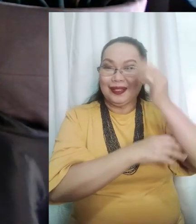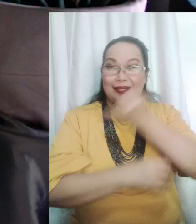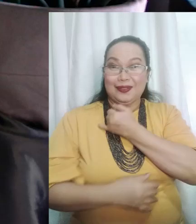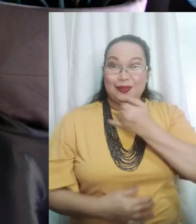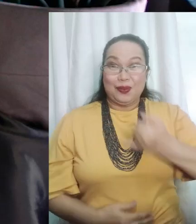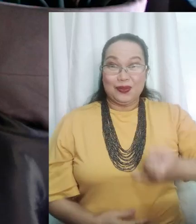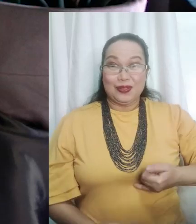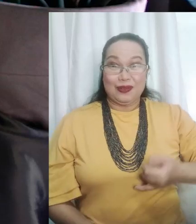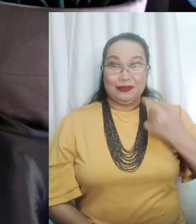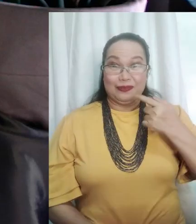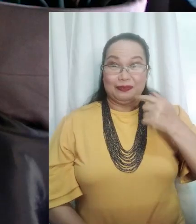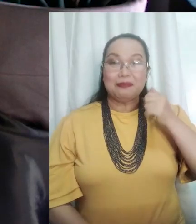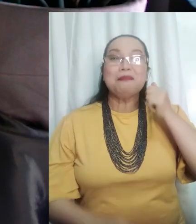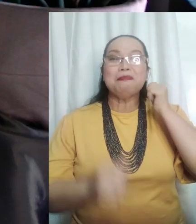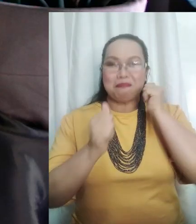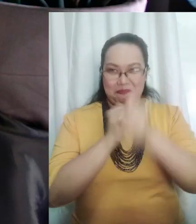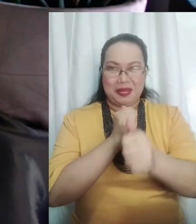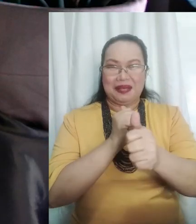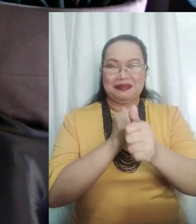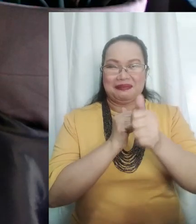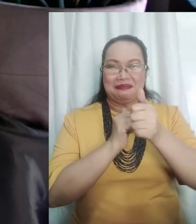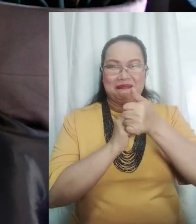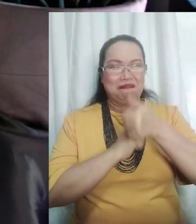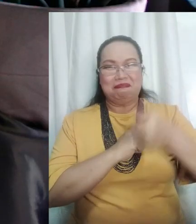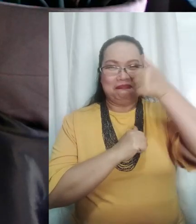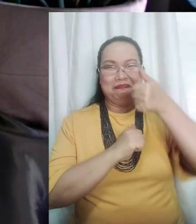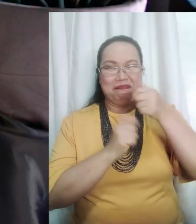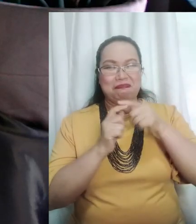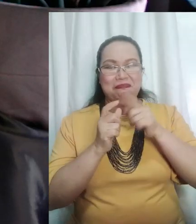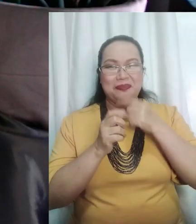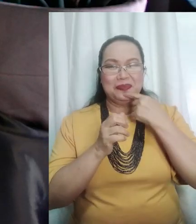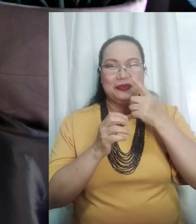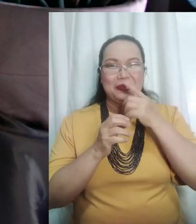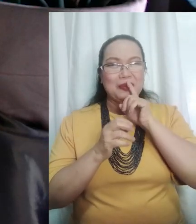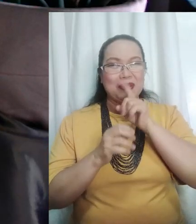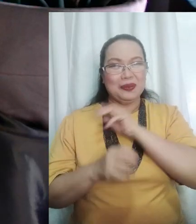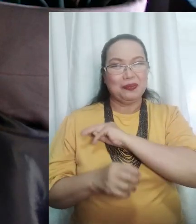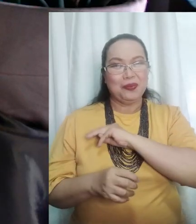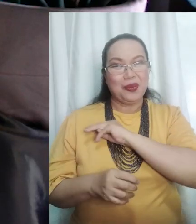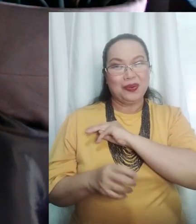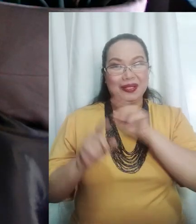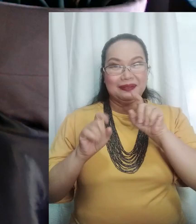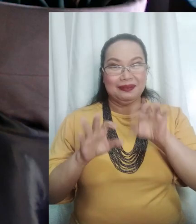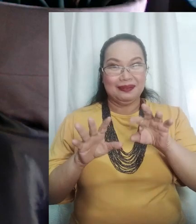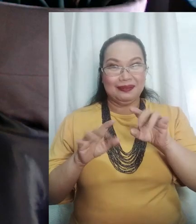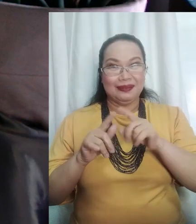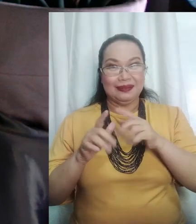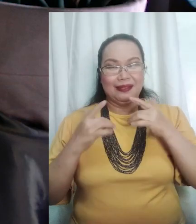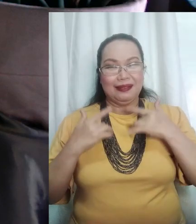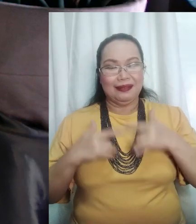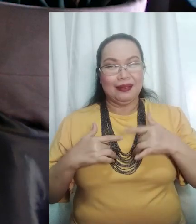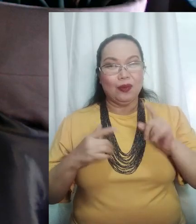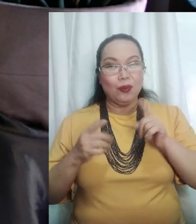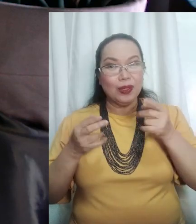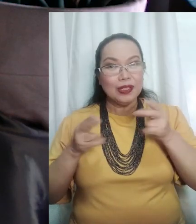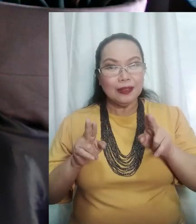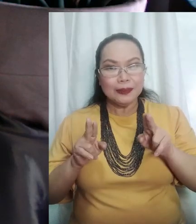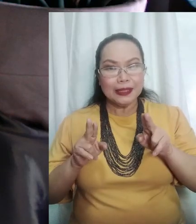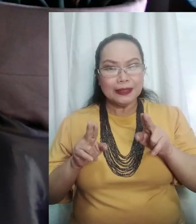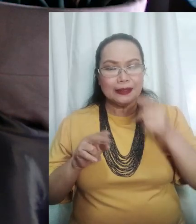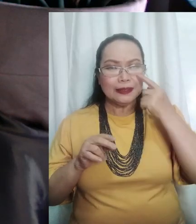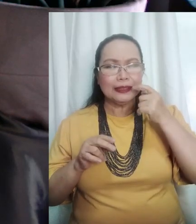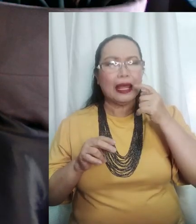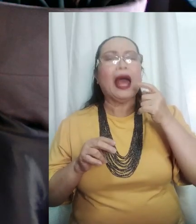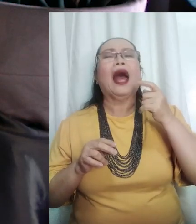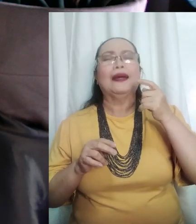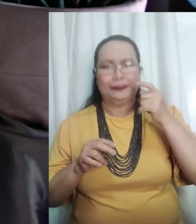Joseph passed the test, the moral test. But what happened